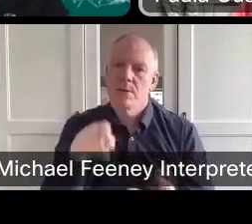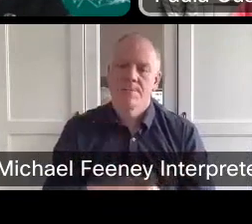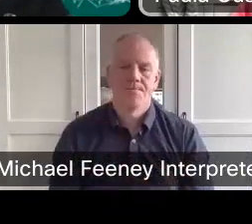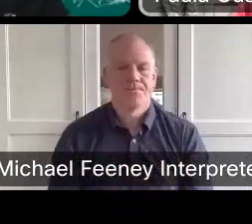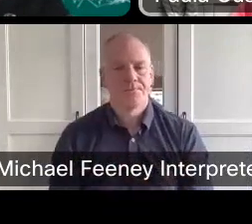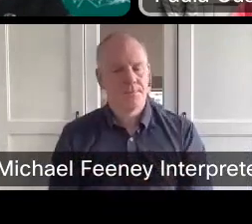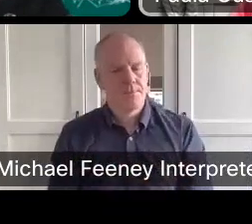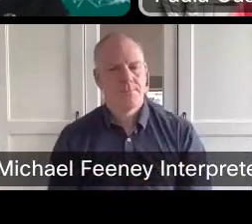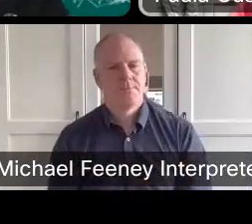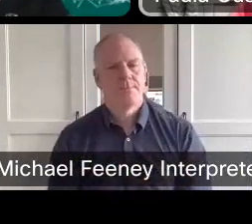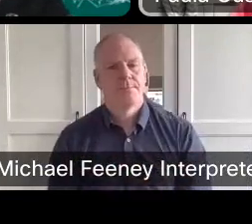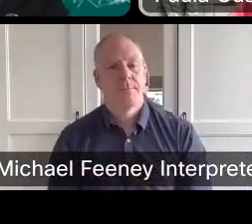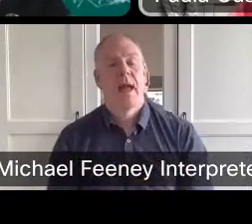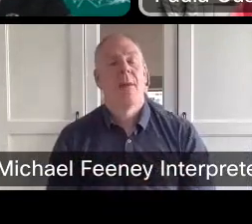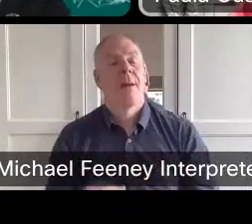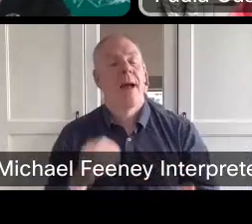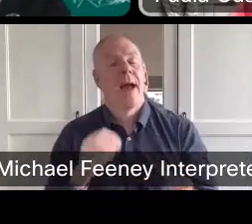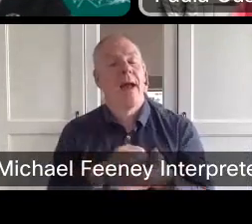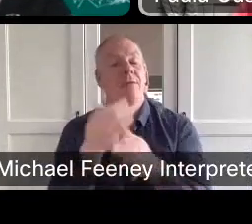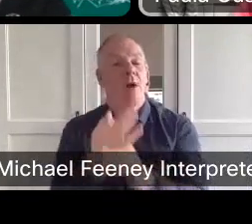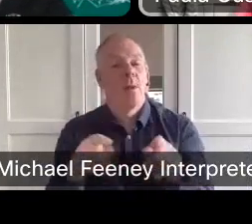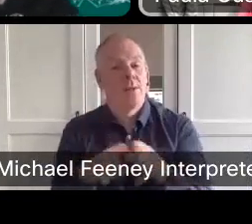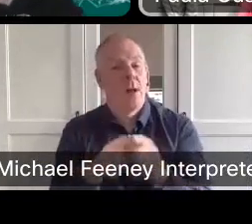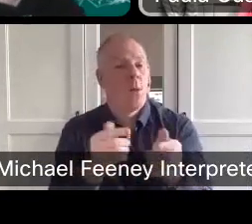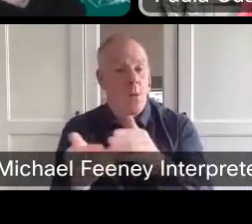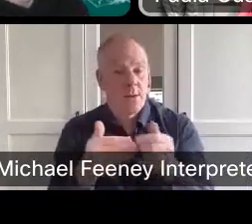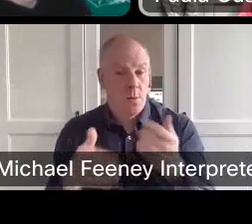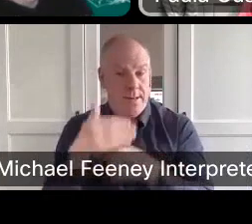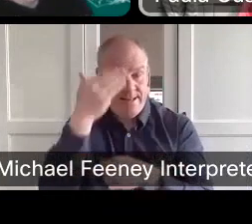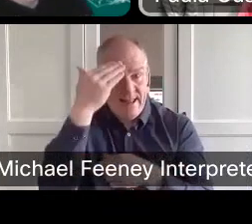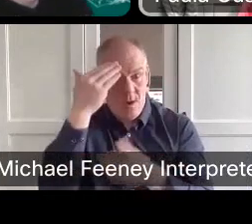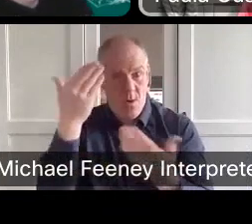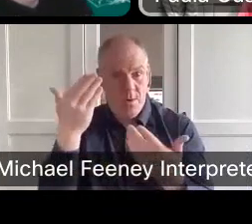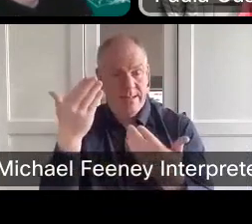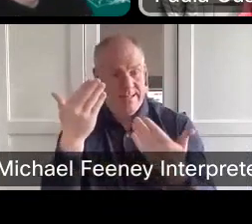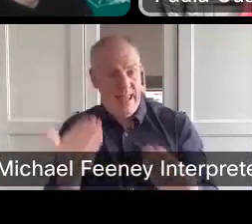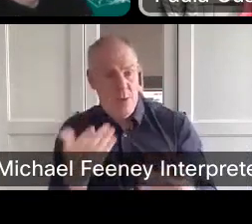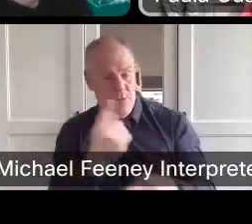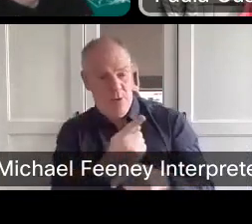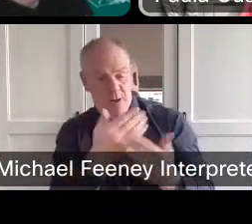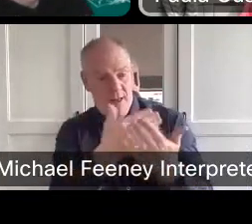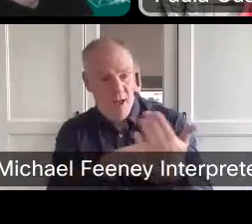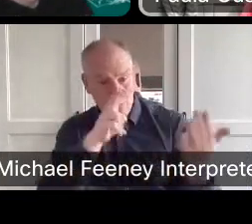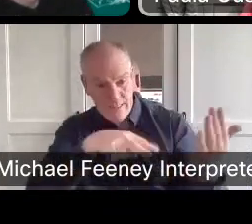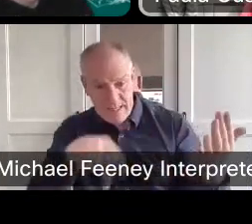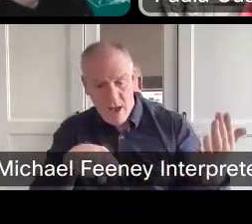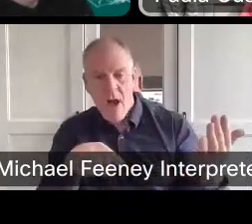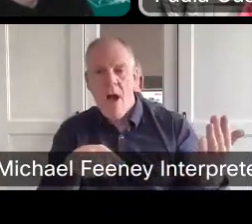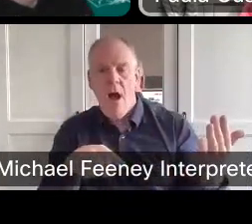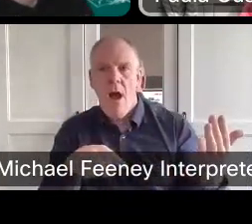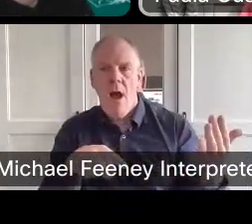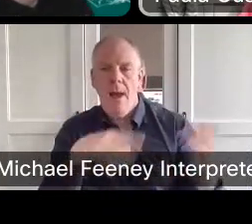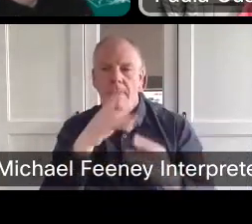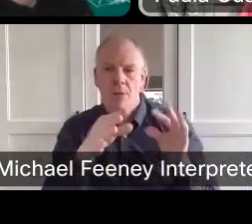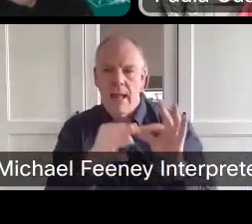And the piece that we have to, that we now find with this legislation that we're looking at is how do we tie all the